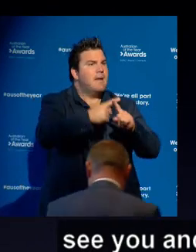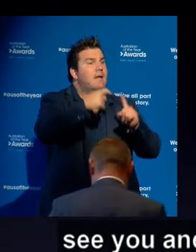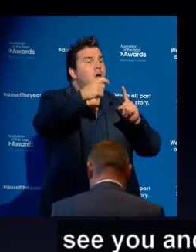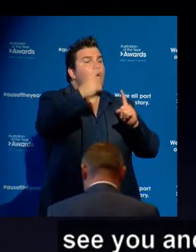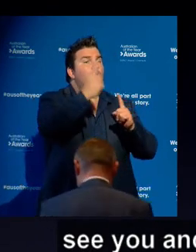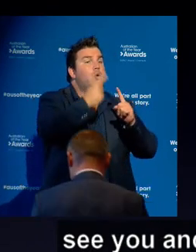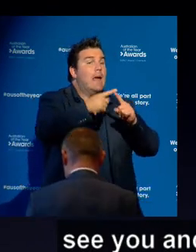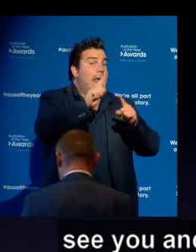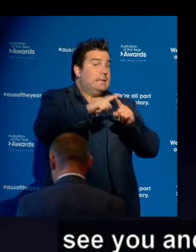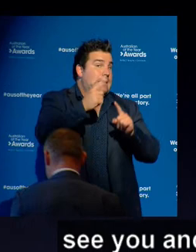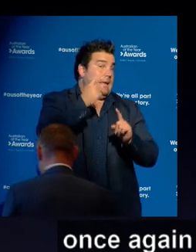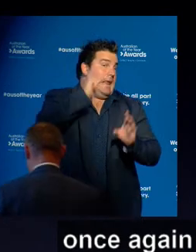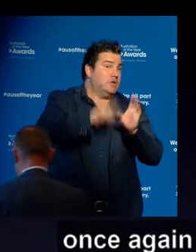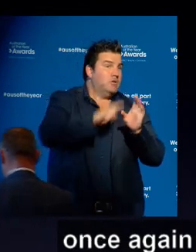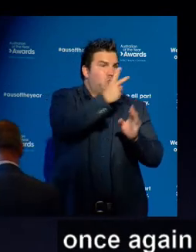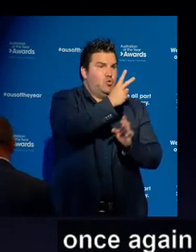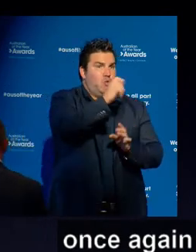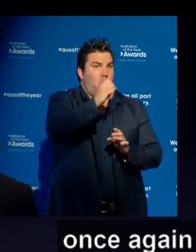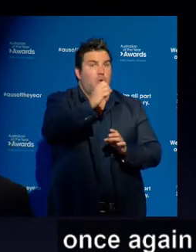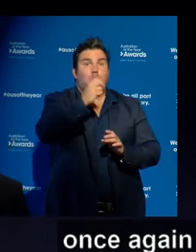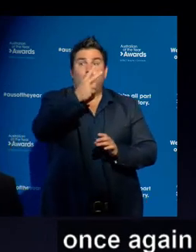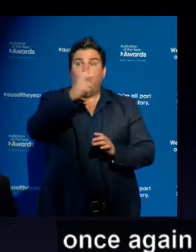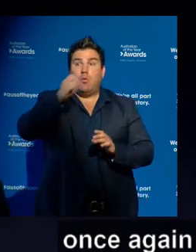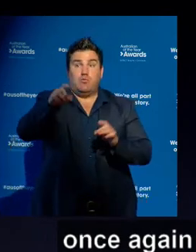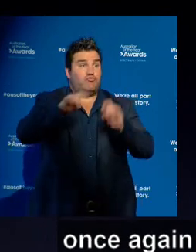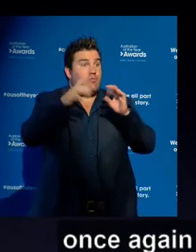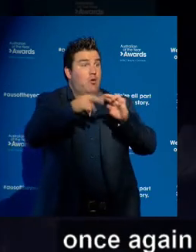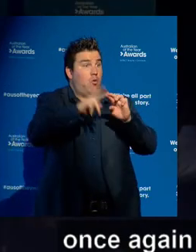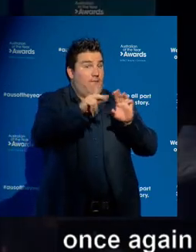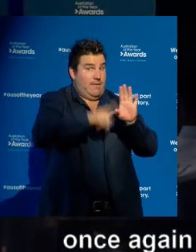the 2020 Australian of the Year.